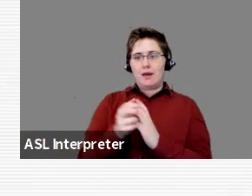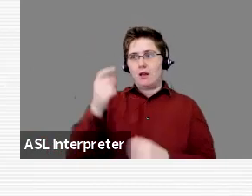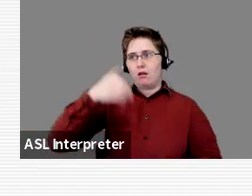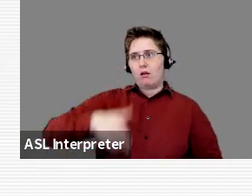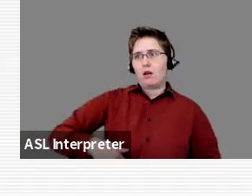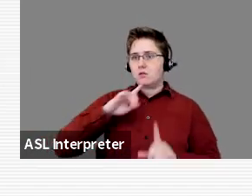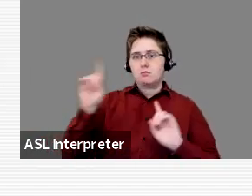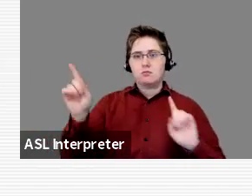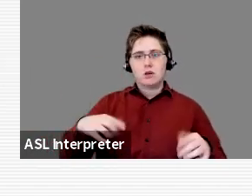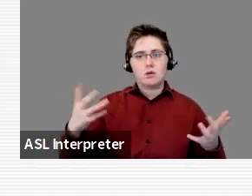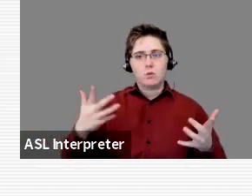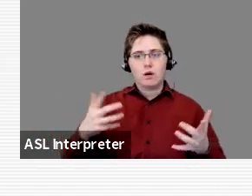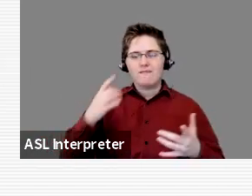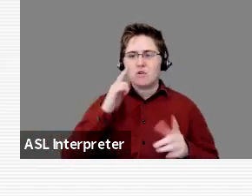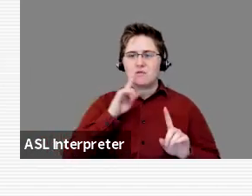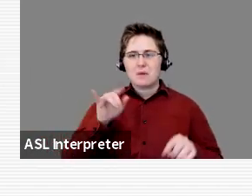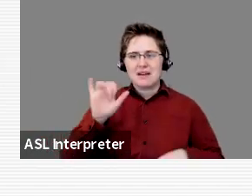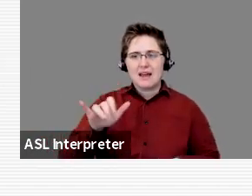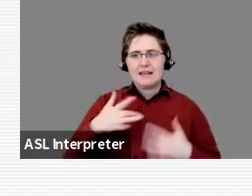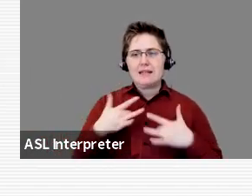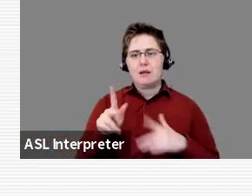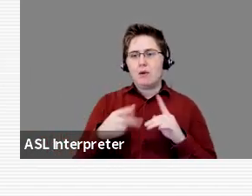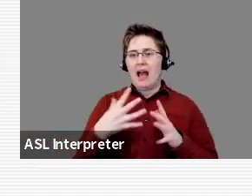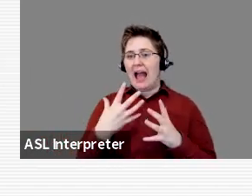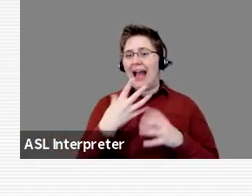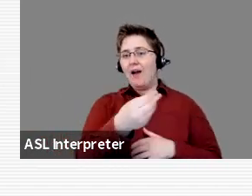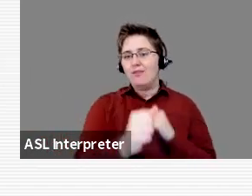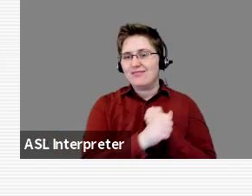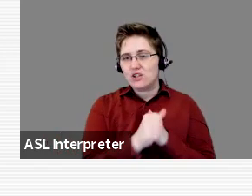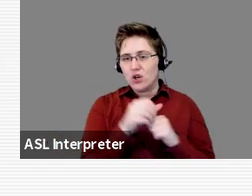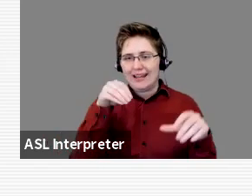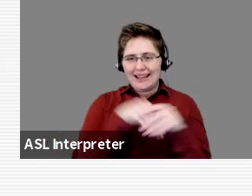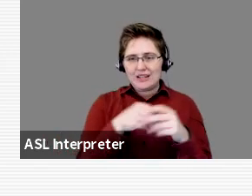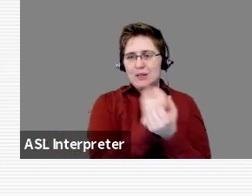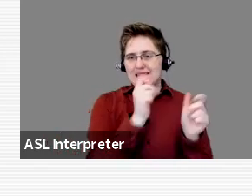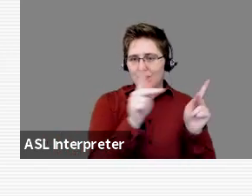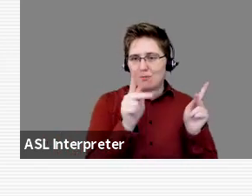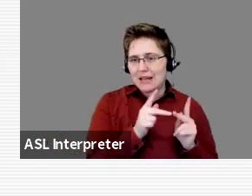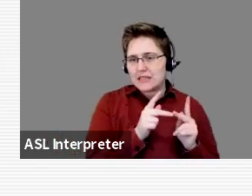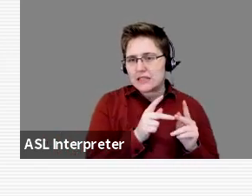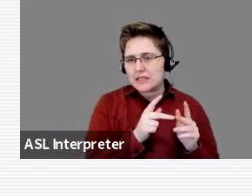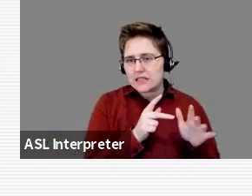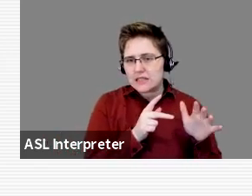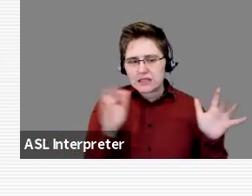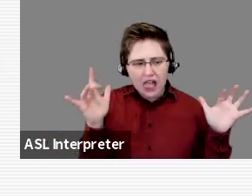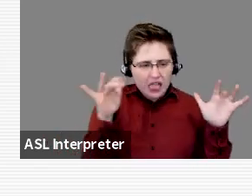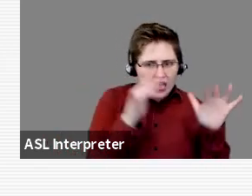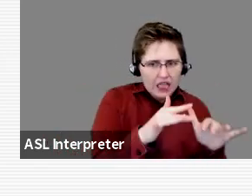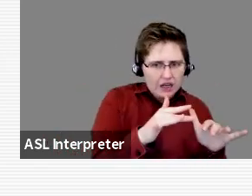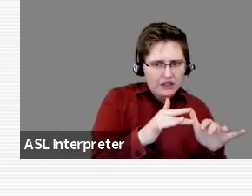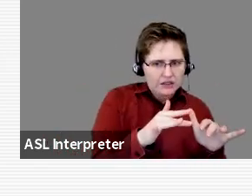situations, as far as response, tend to be getting people out of danger into some place that's safe, which is a bit of a